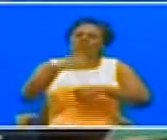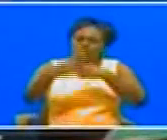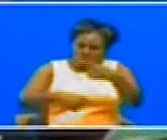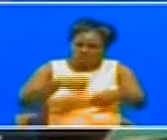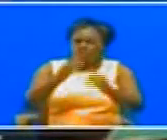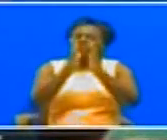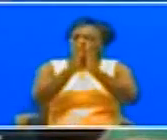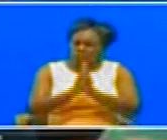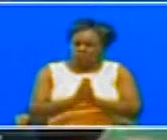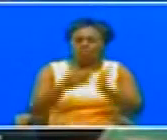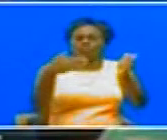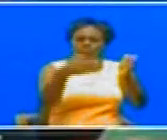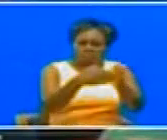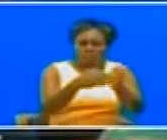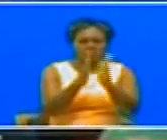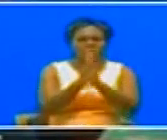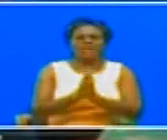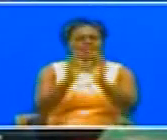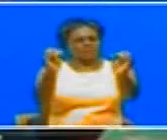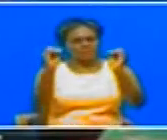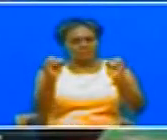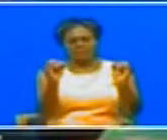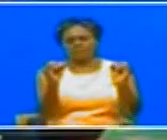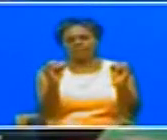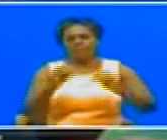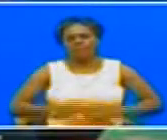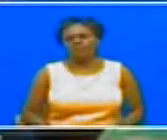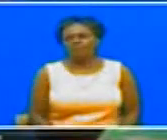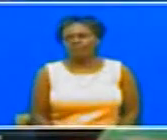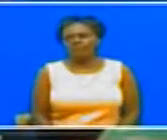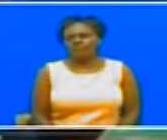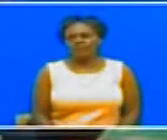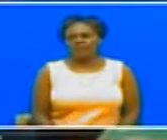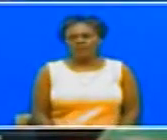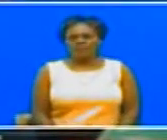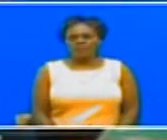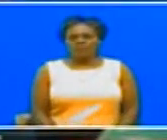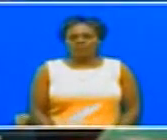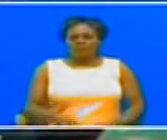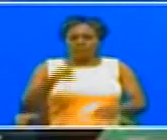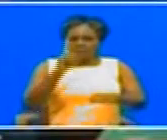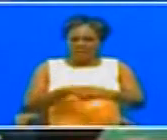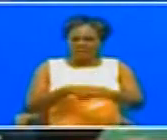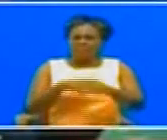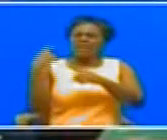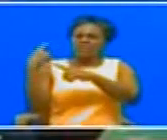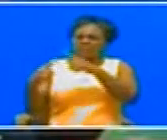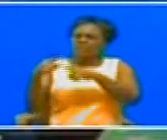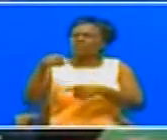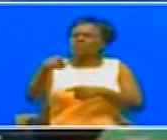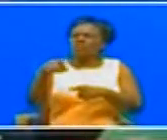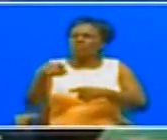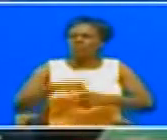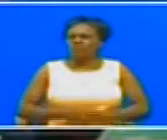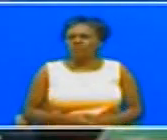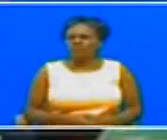through it. Don't stop praying. God loves it when we pray. Yeah. Yeah. Lenny, which is the strangest country you ever went to?